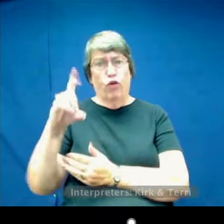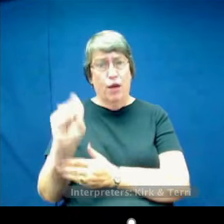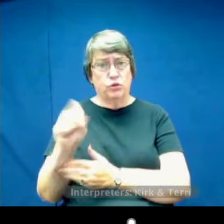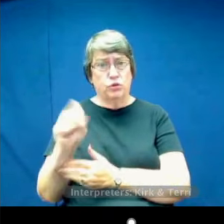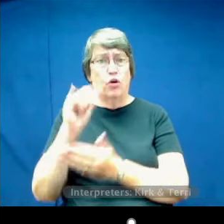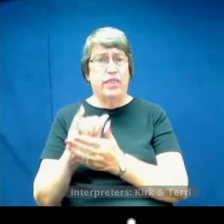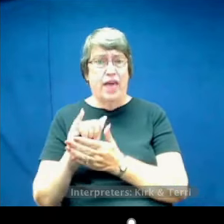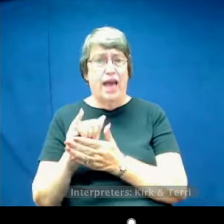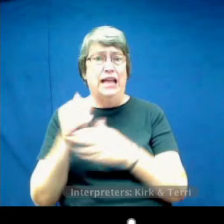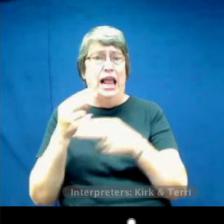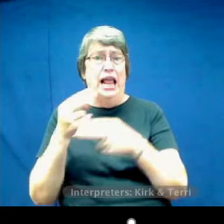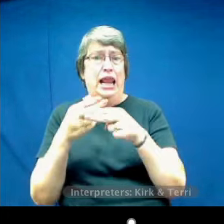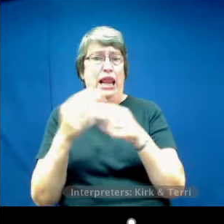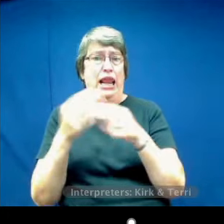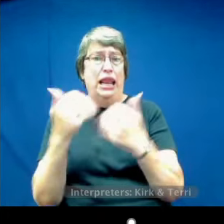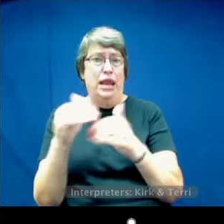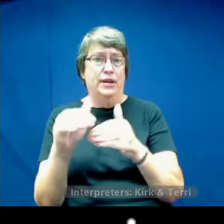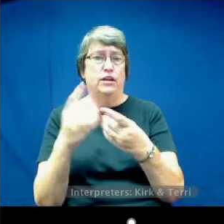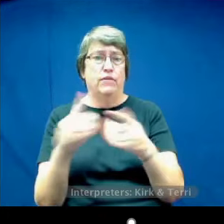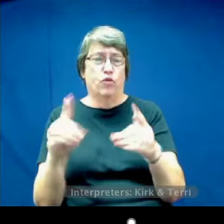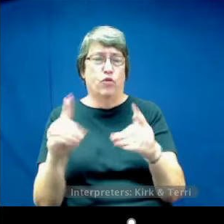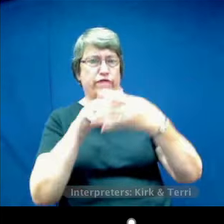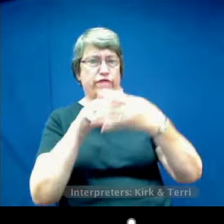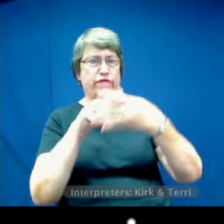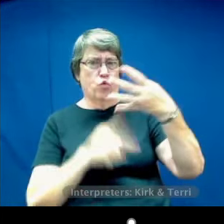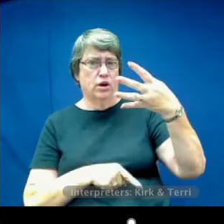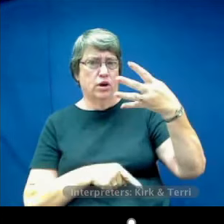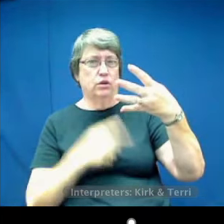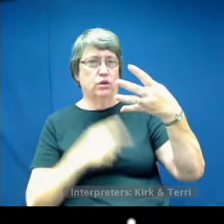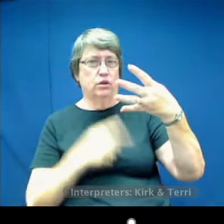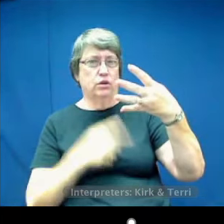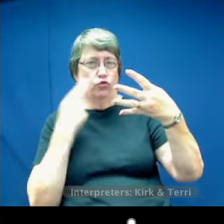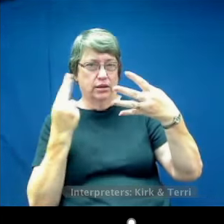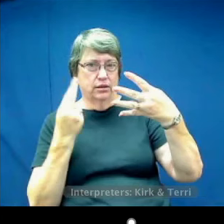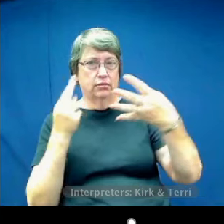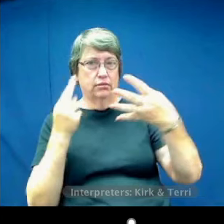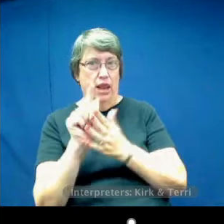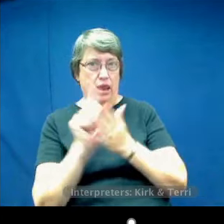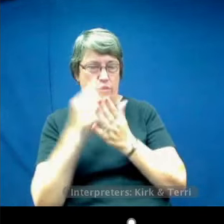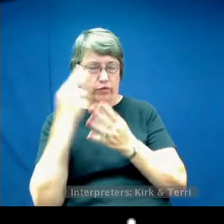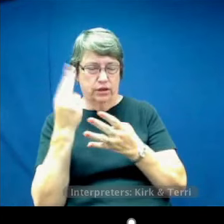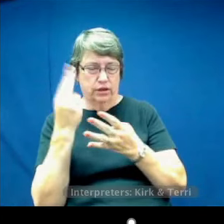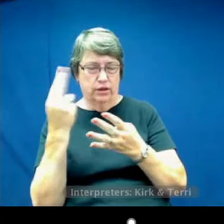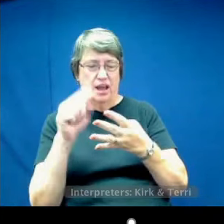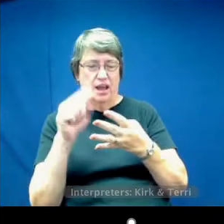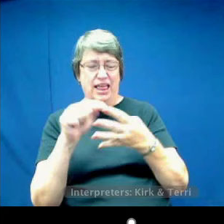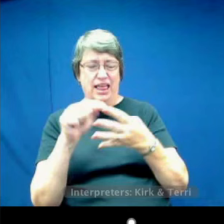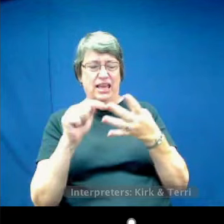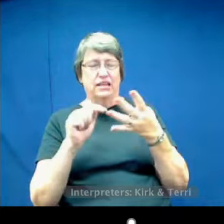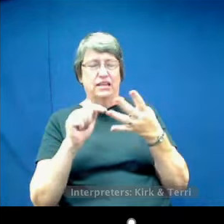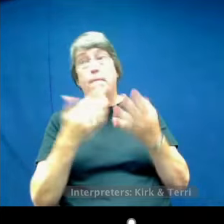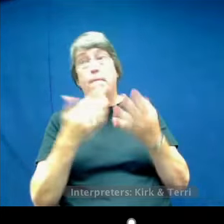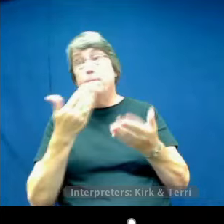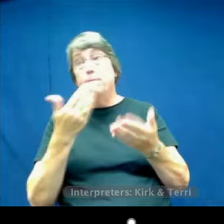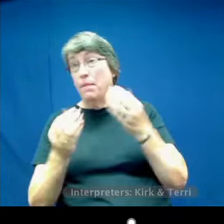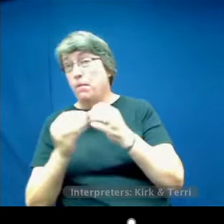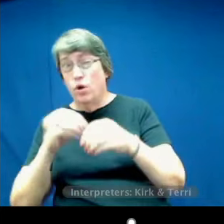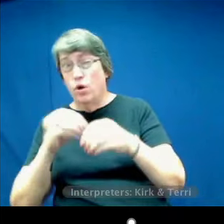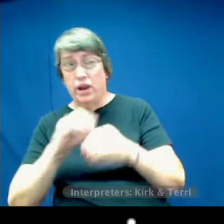those include, we have 4. And it's probably fairly general that these or more will be in your states as